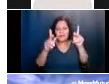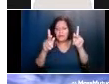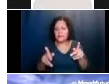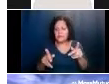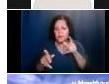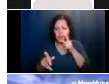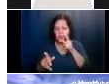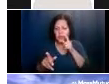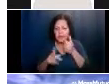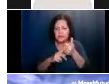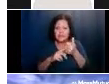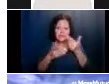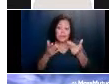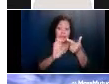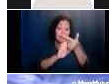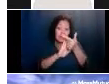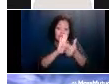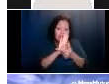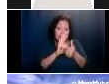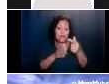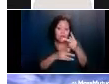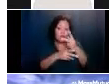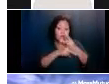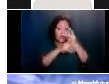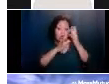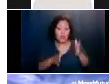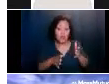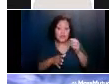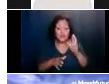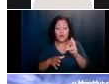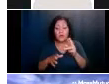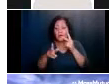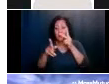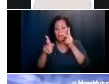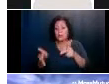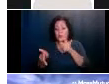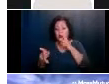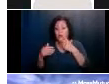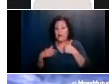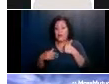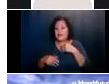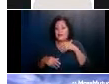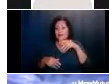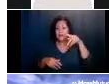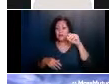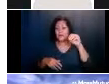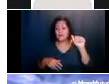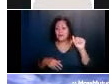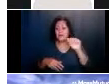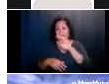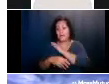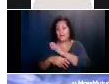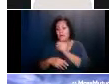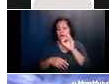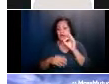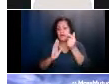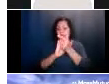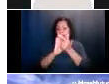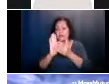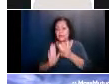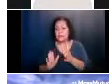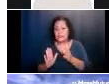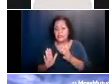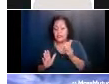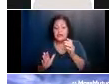legal guardian or a person with a power of attorney, but that person has